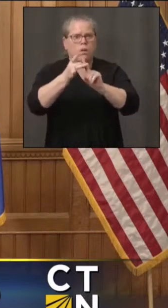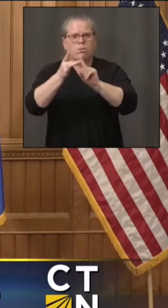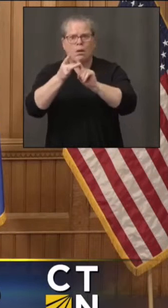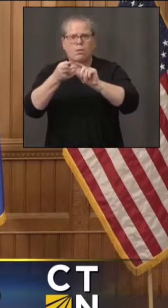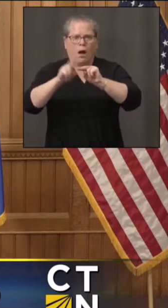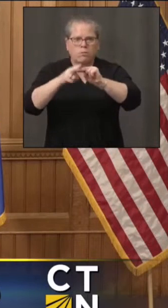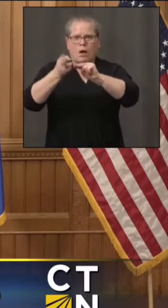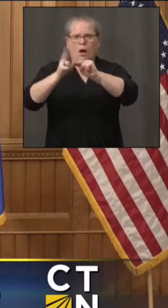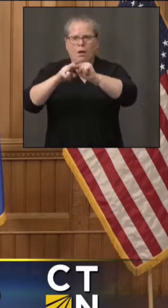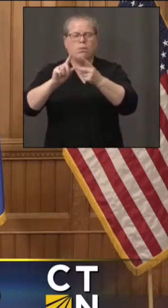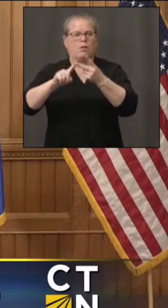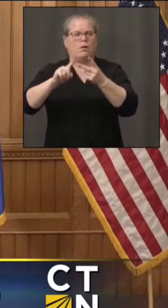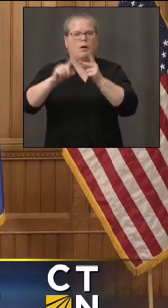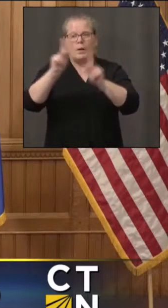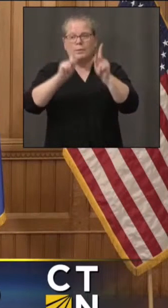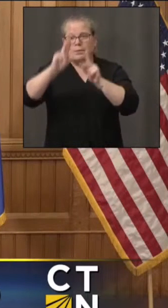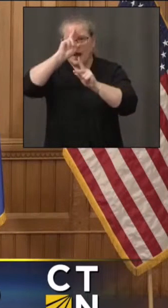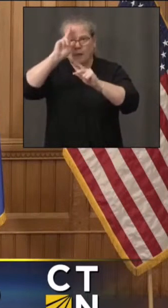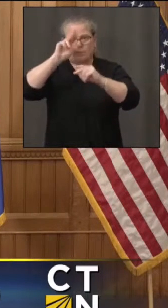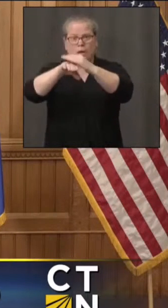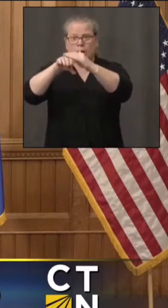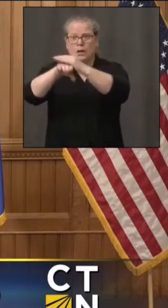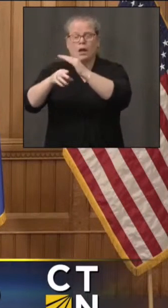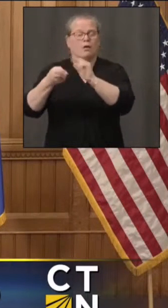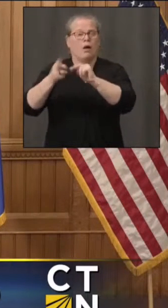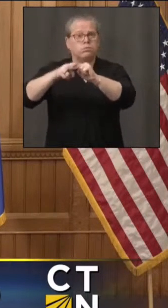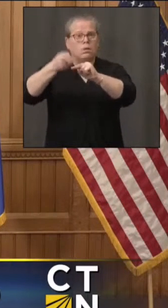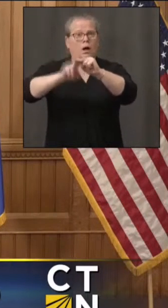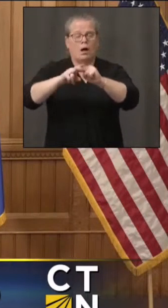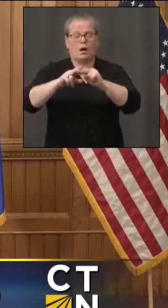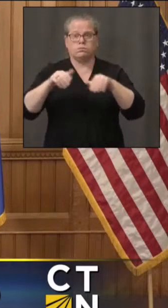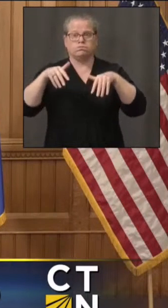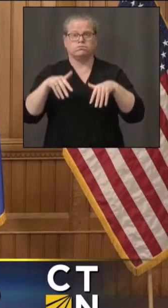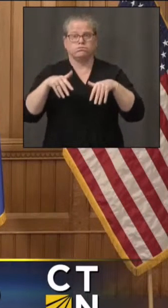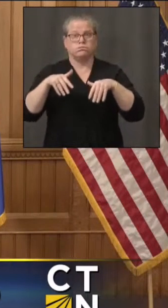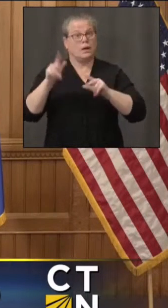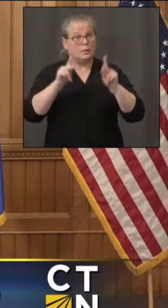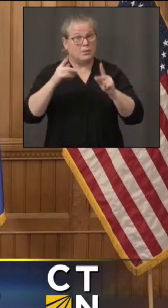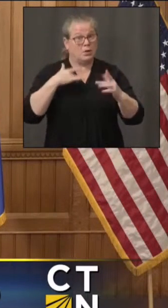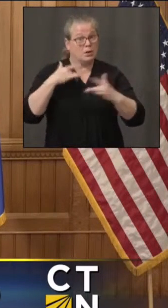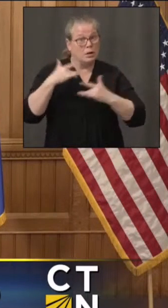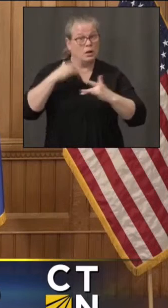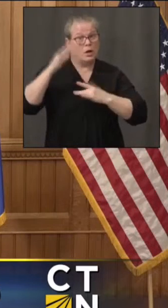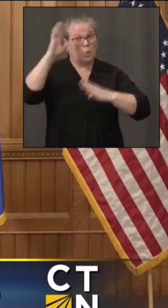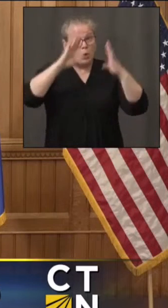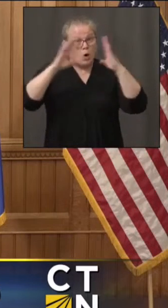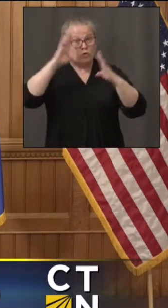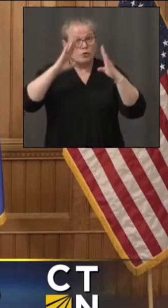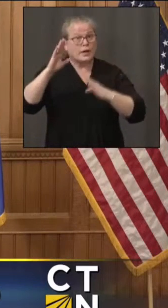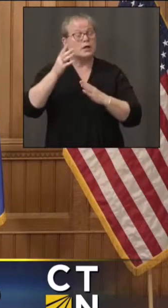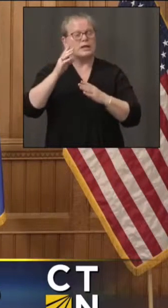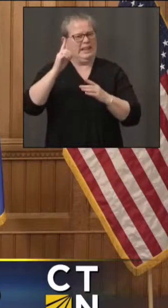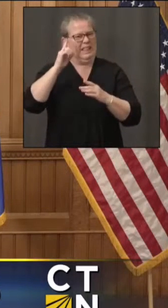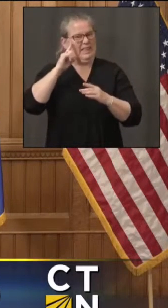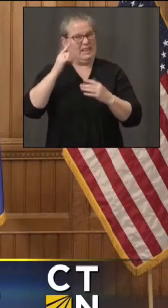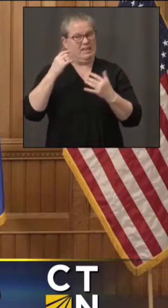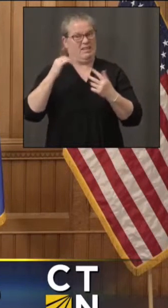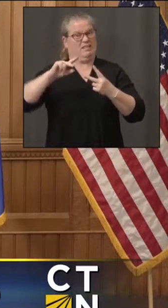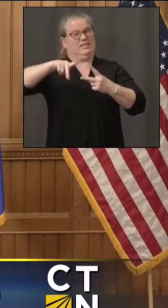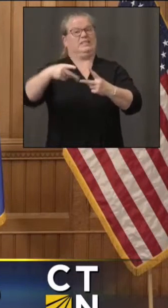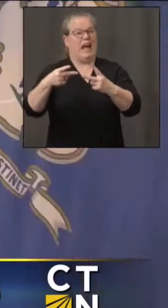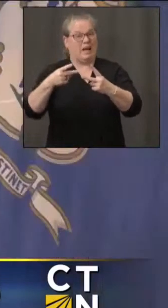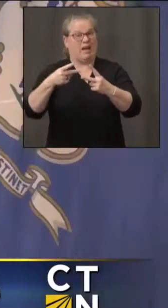concerned should people be? And do you think this is the part of a second wave potentially? Well, it's not